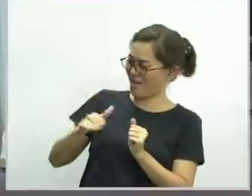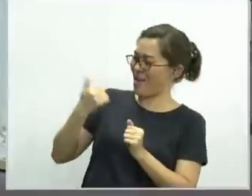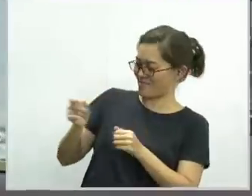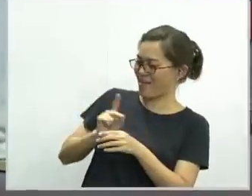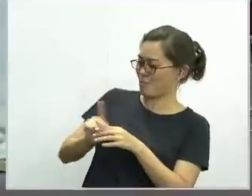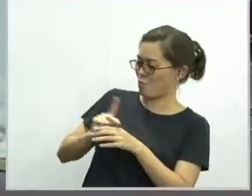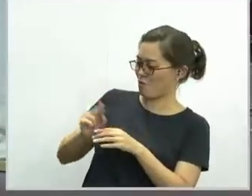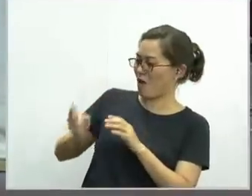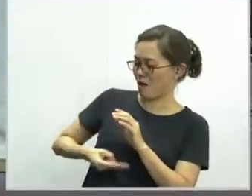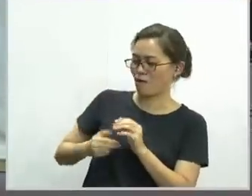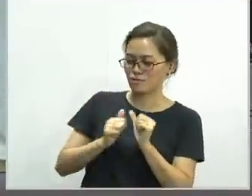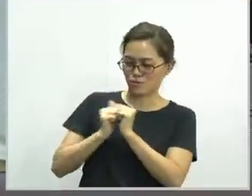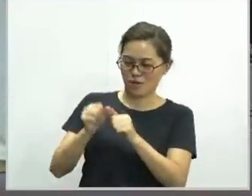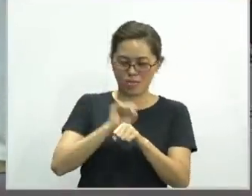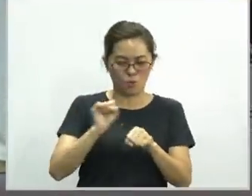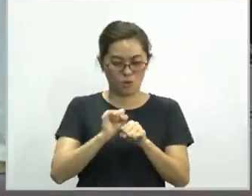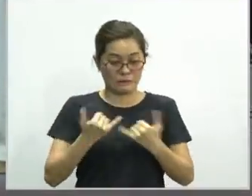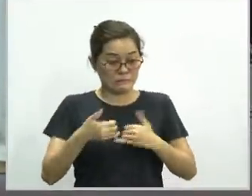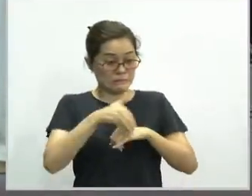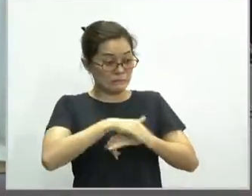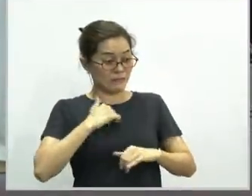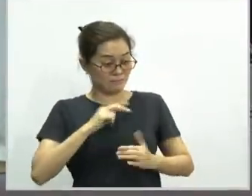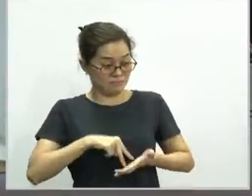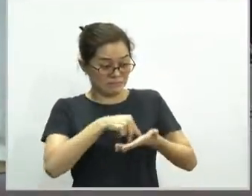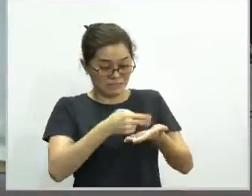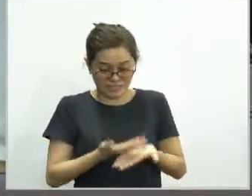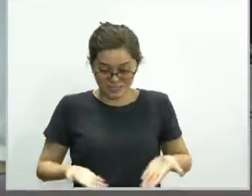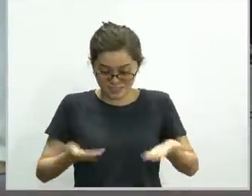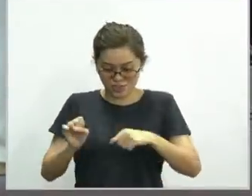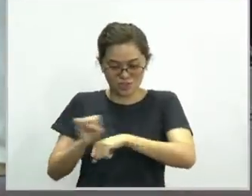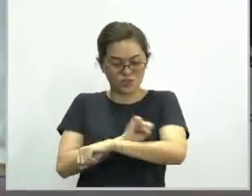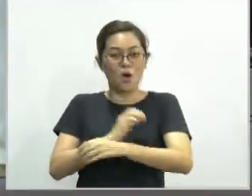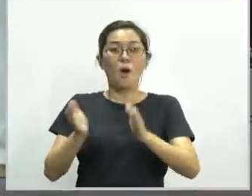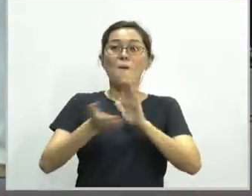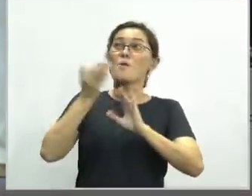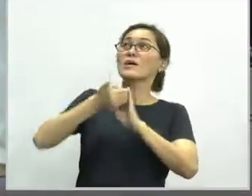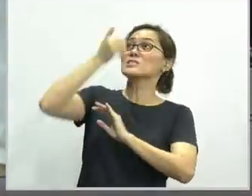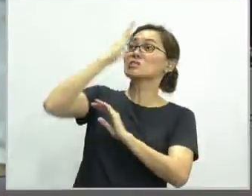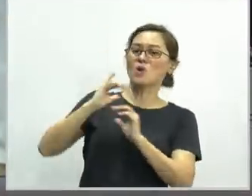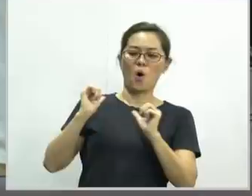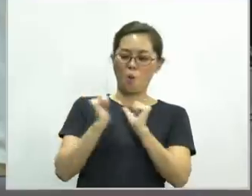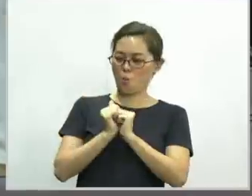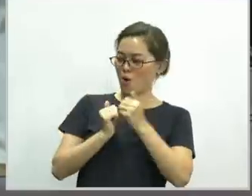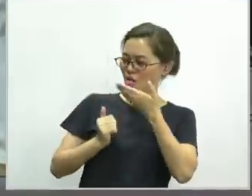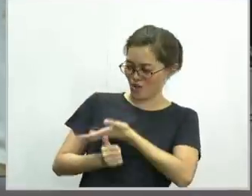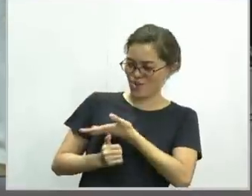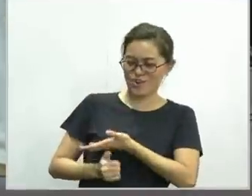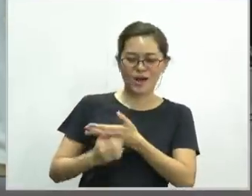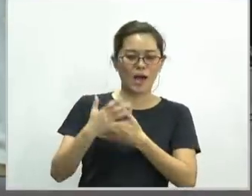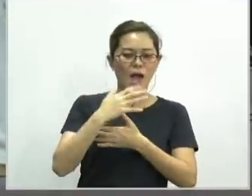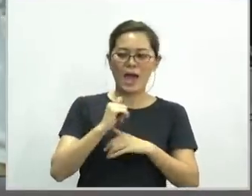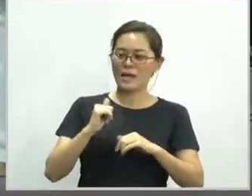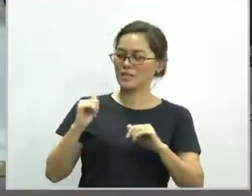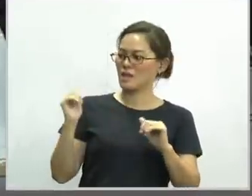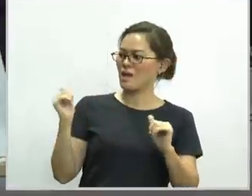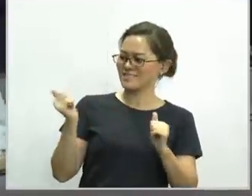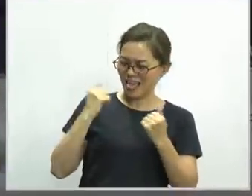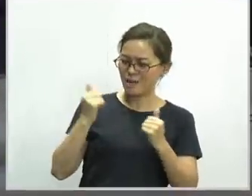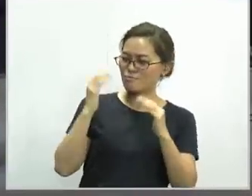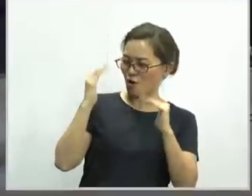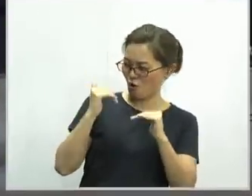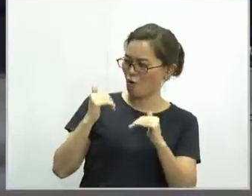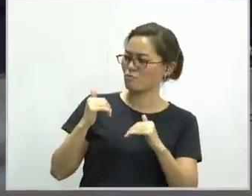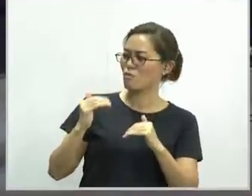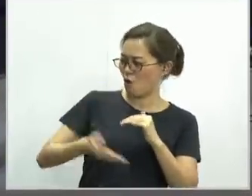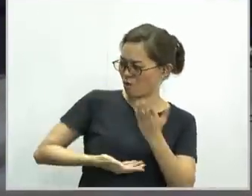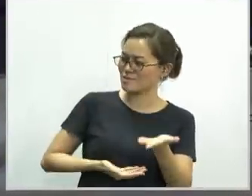professional host. Yes. And for tonight, to be able to stand on the stage to praise God together with you and to host Celebration of Hope with you, it is